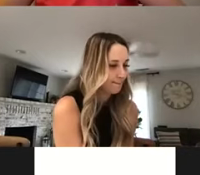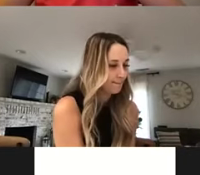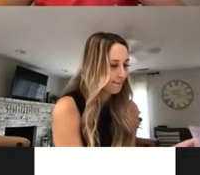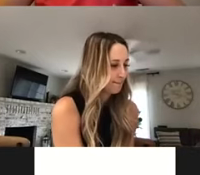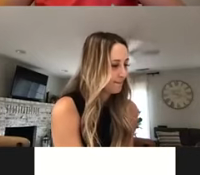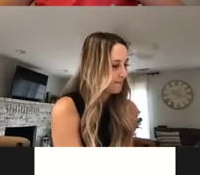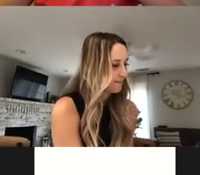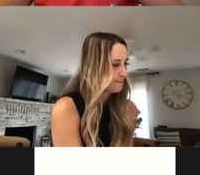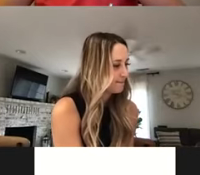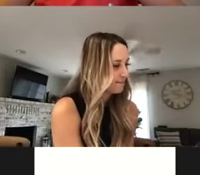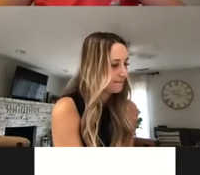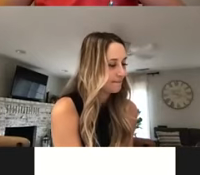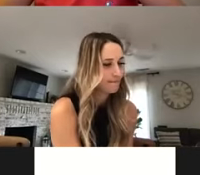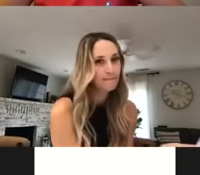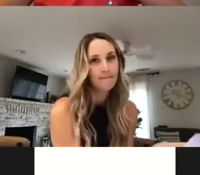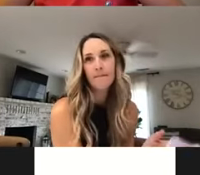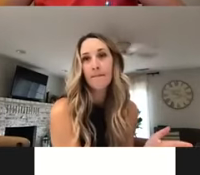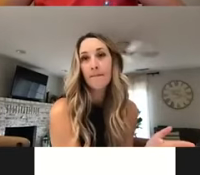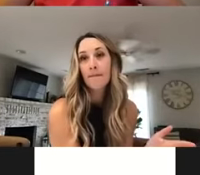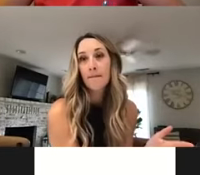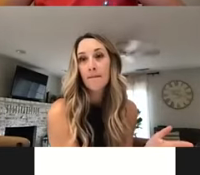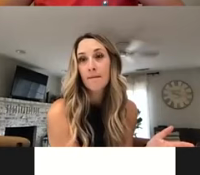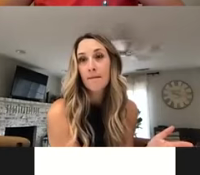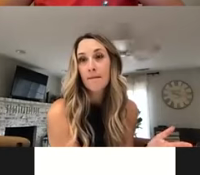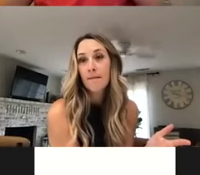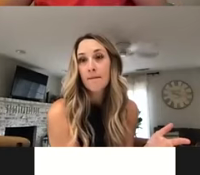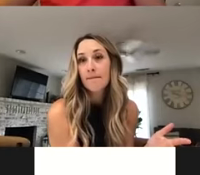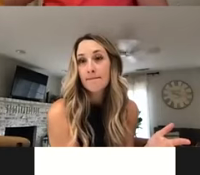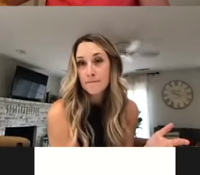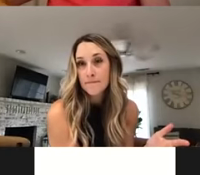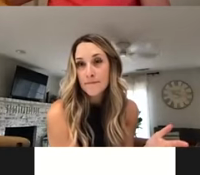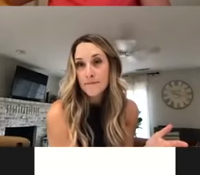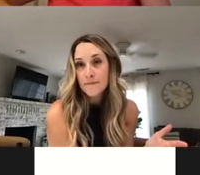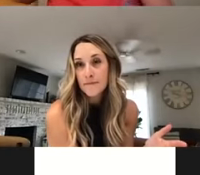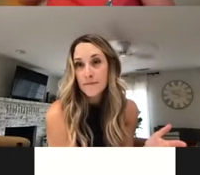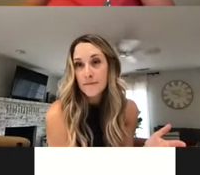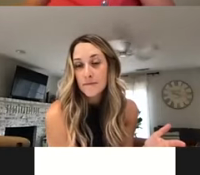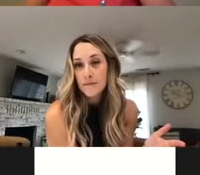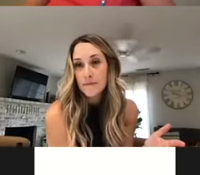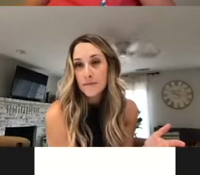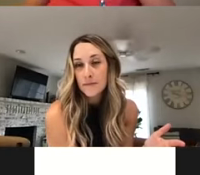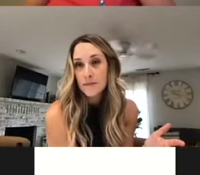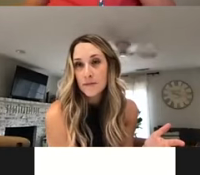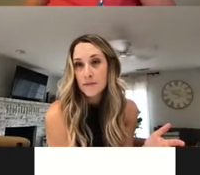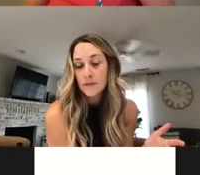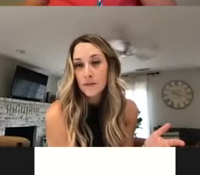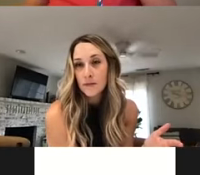Will we be able to have note paper or scratch paper to work this out? So remember, you have that whiteboard. Remember, part